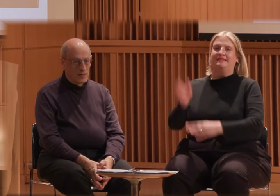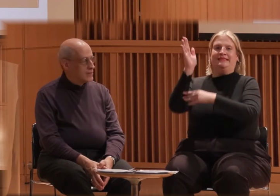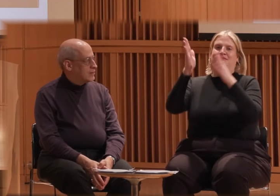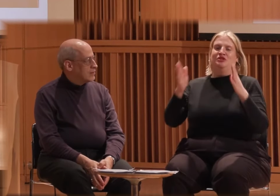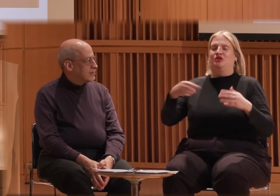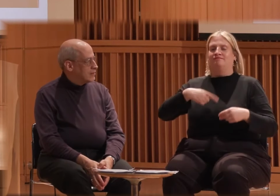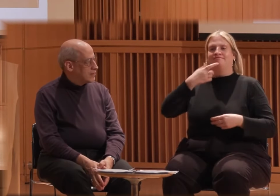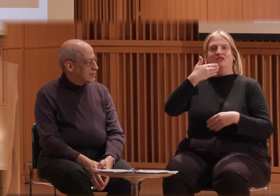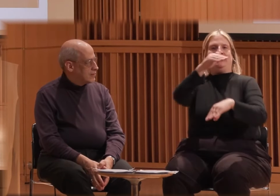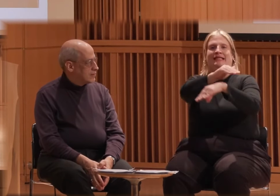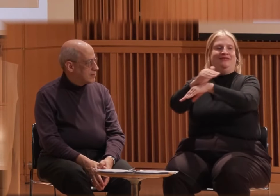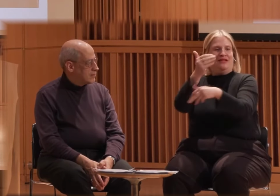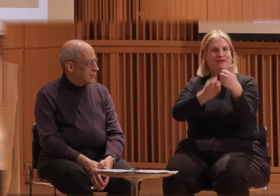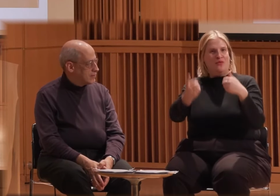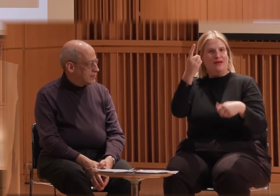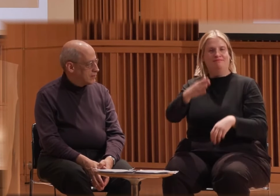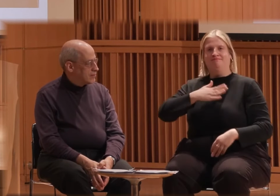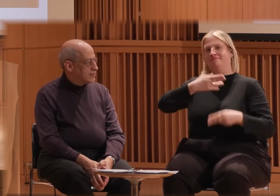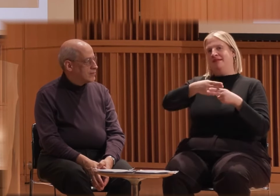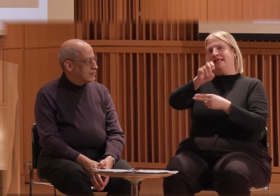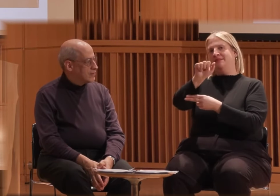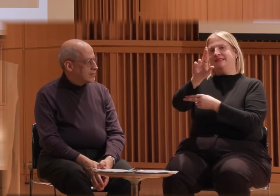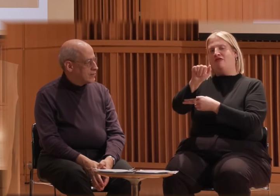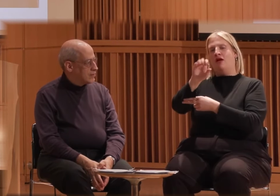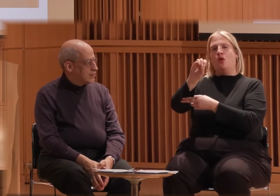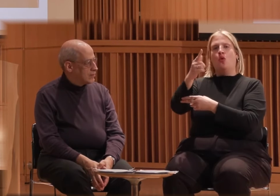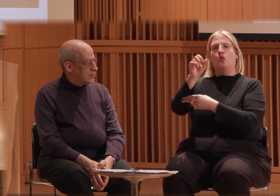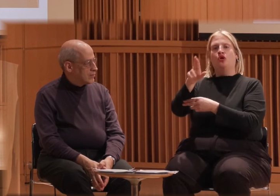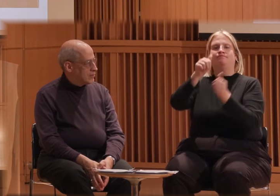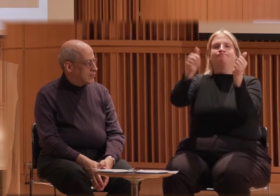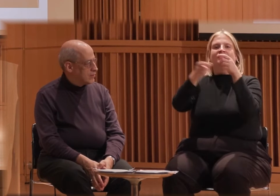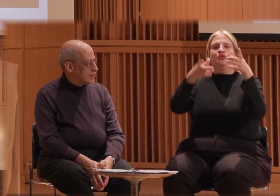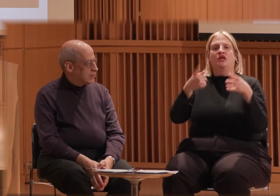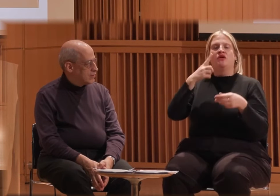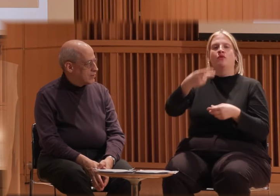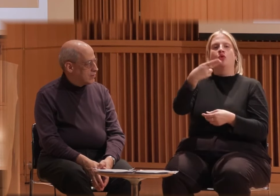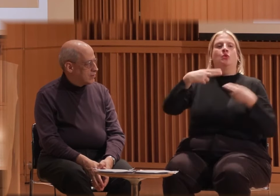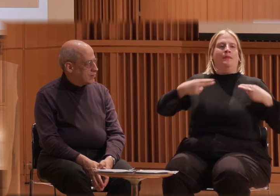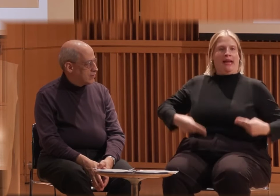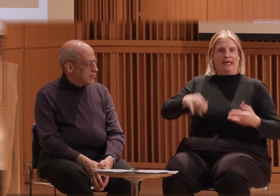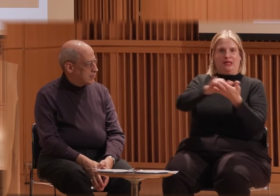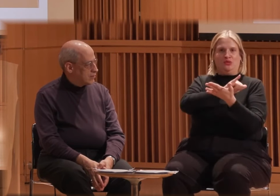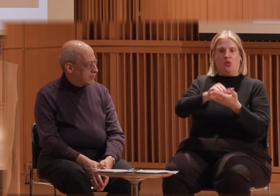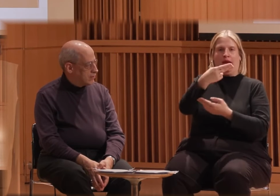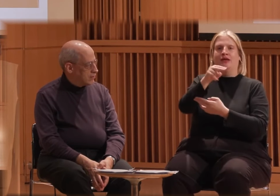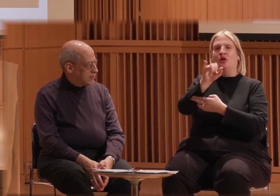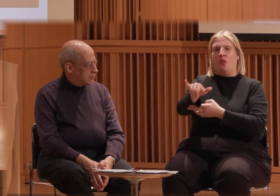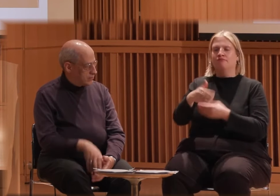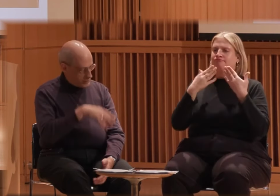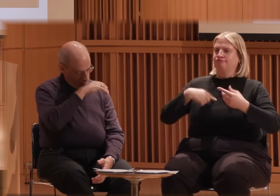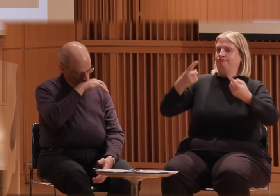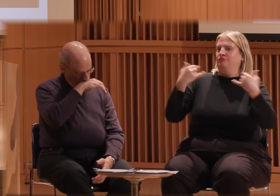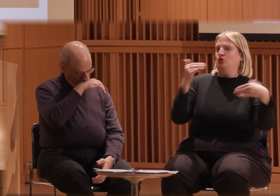Good evening, everyone. I'm Sarah Oger, the Executive Director of Humanities New York. Thanks for attending tonight's